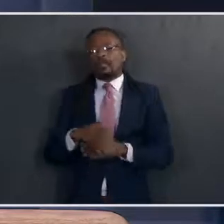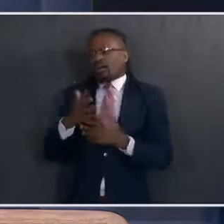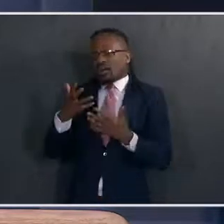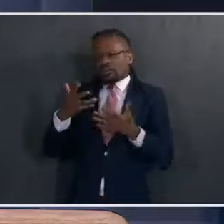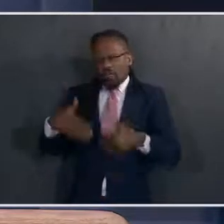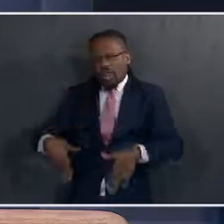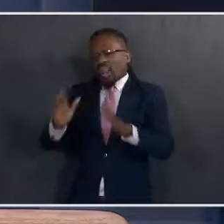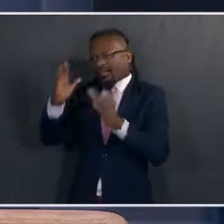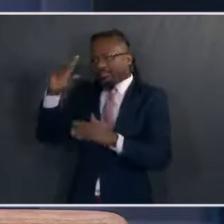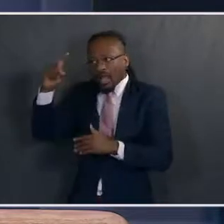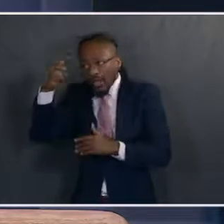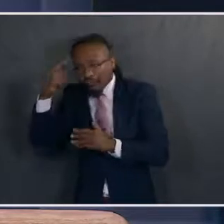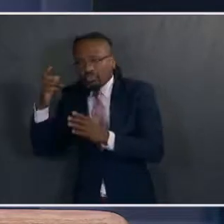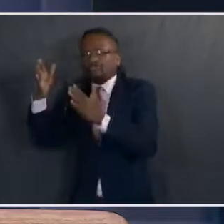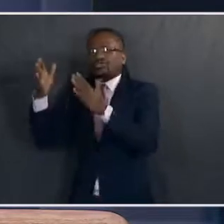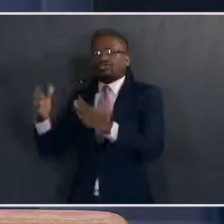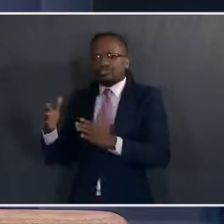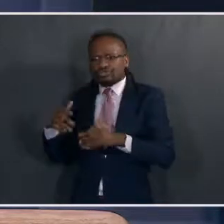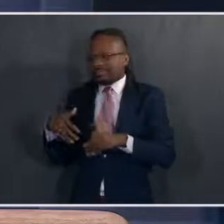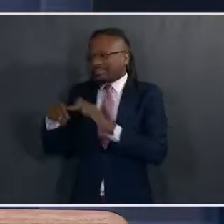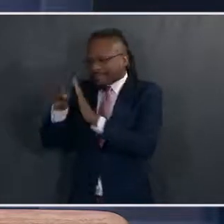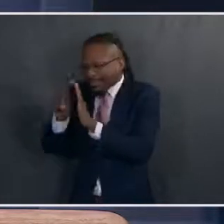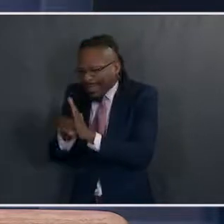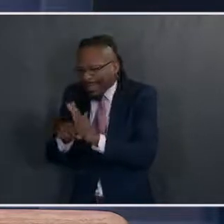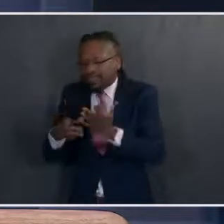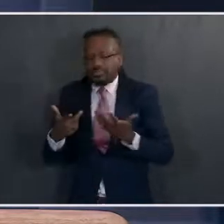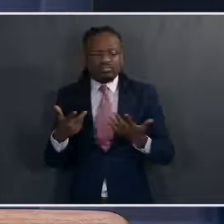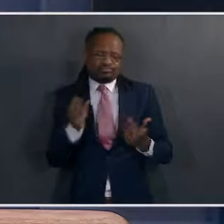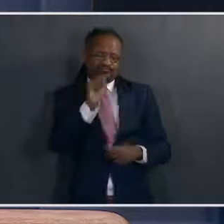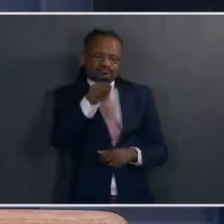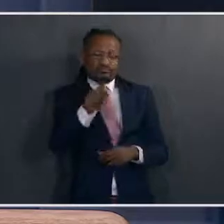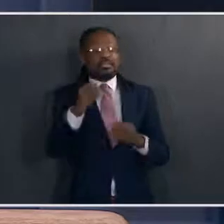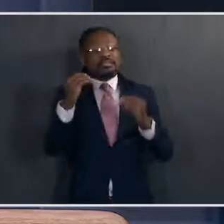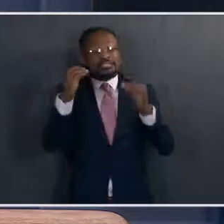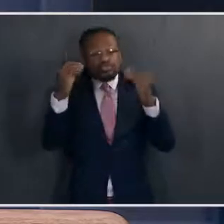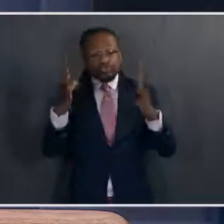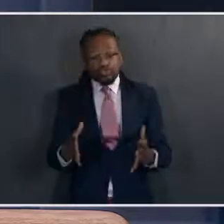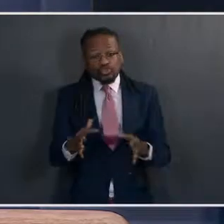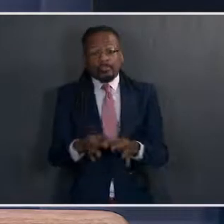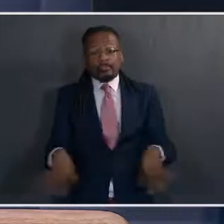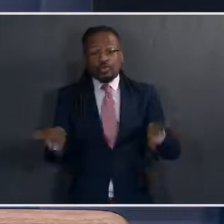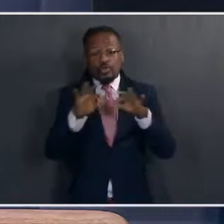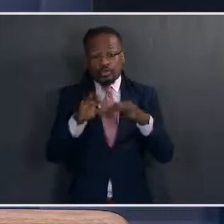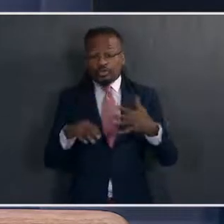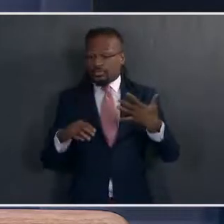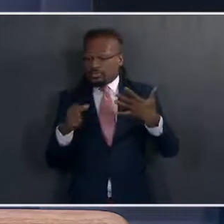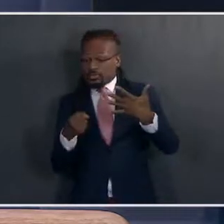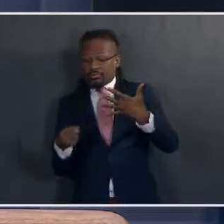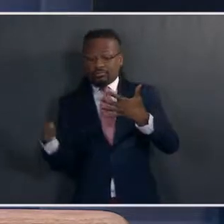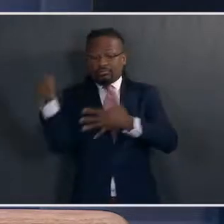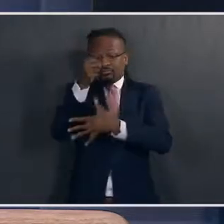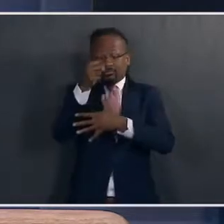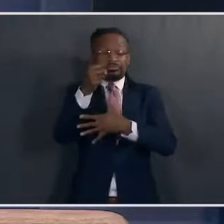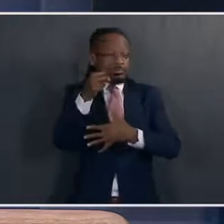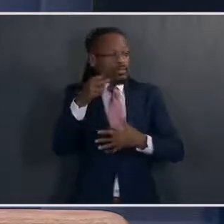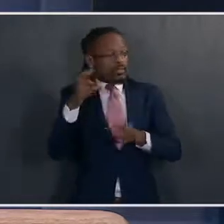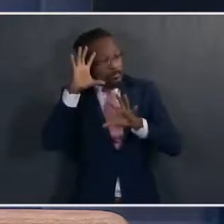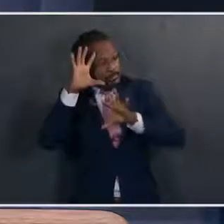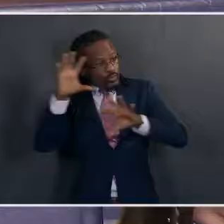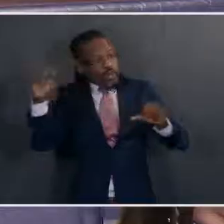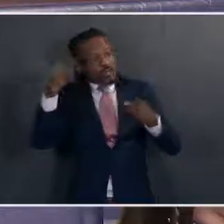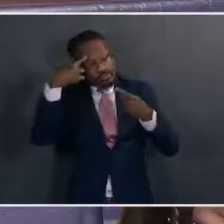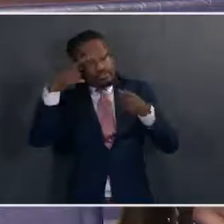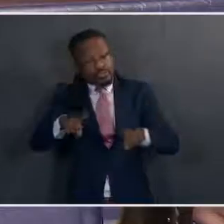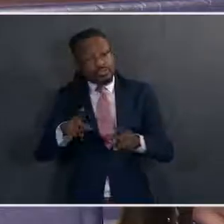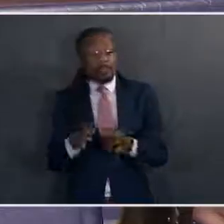But certainly, ensuring teachers are vaccinated, prioritizing teachers is important to the president. And this